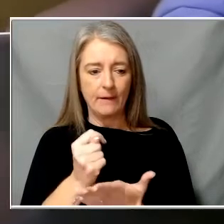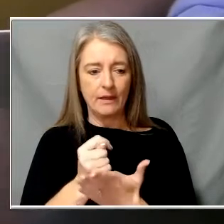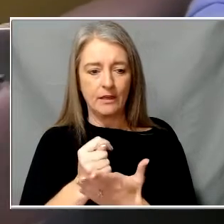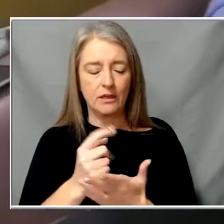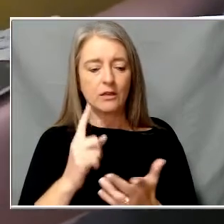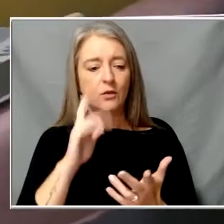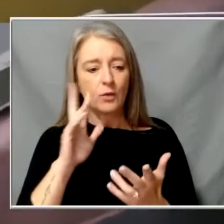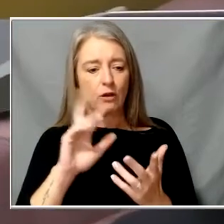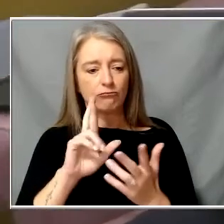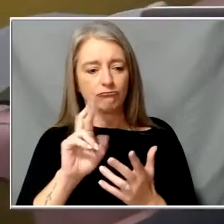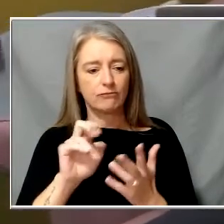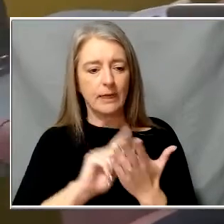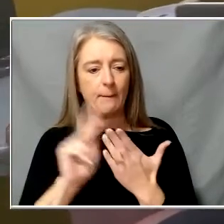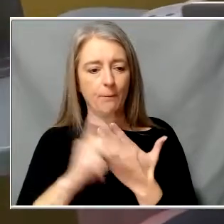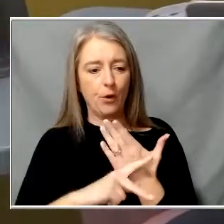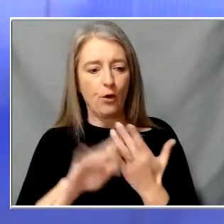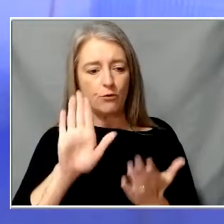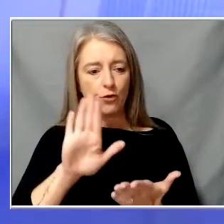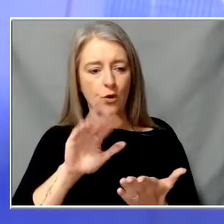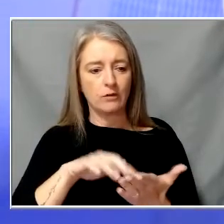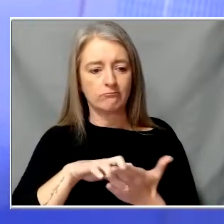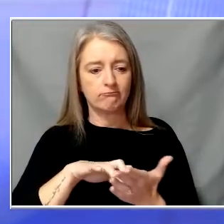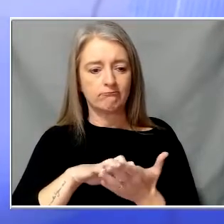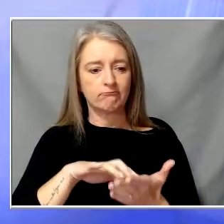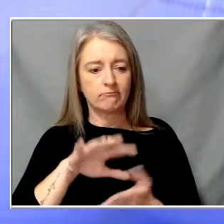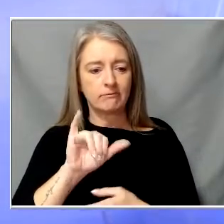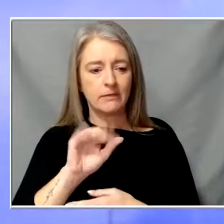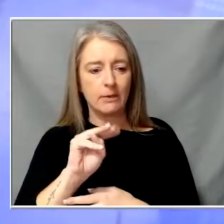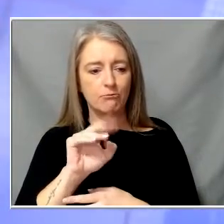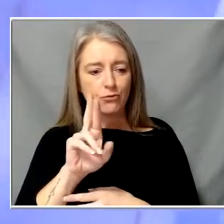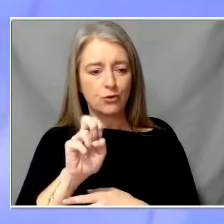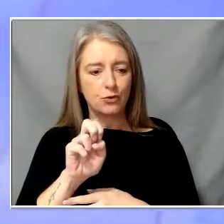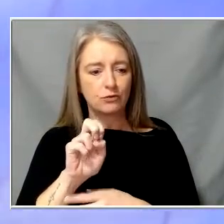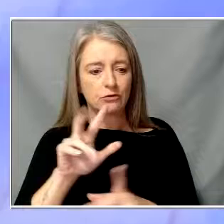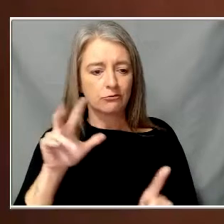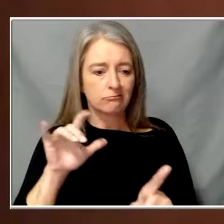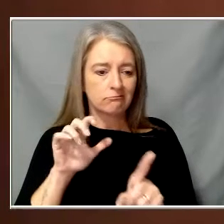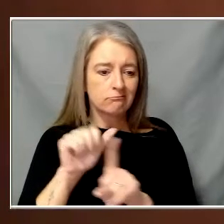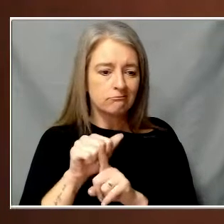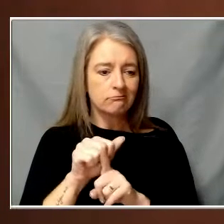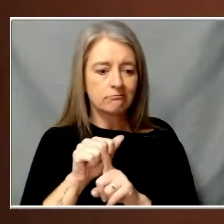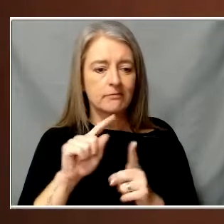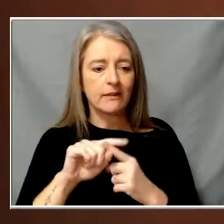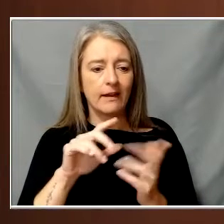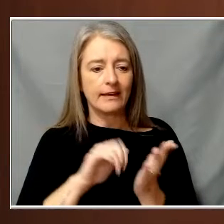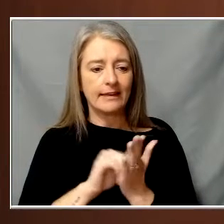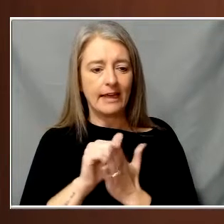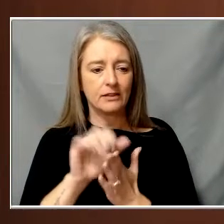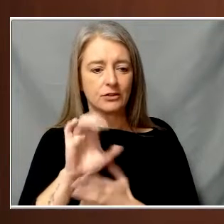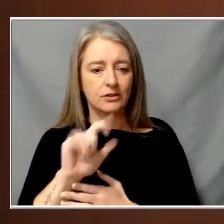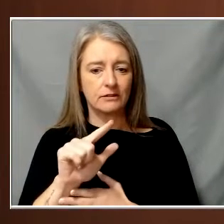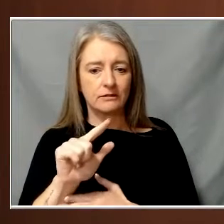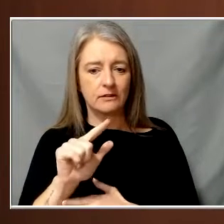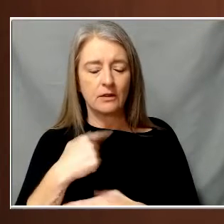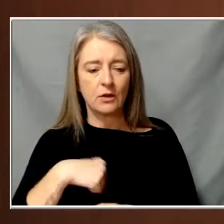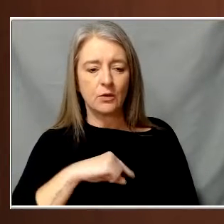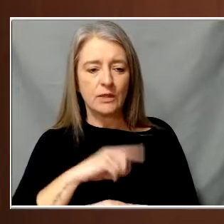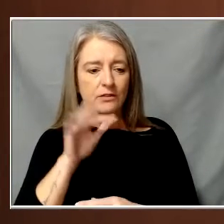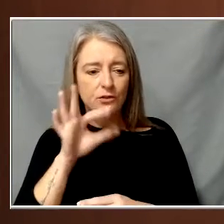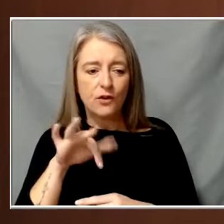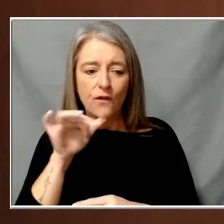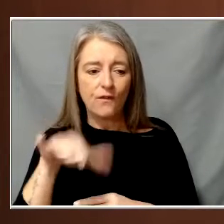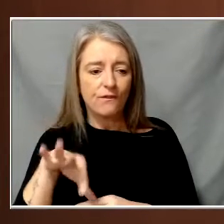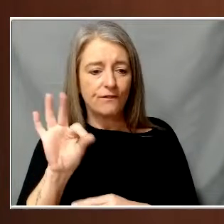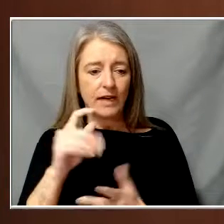reprogram your immune system to go and attack these cancer cells. The general population for gastric cancer, we don't find this treatment